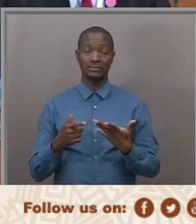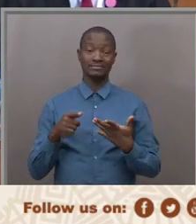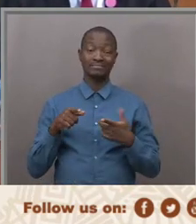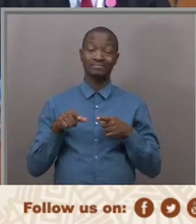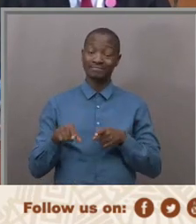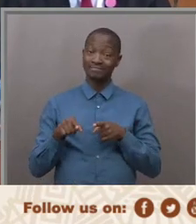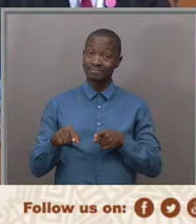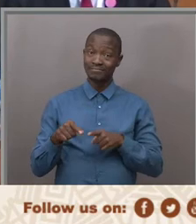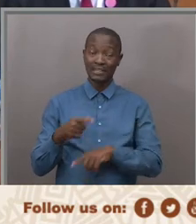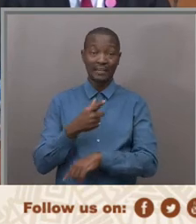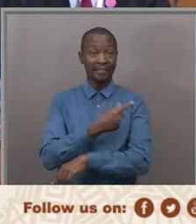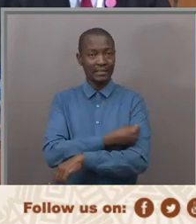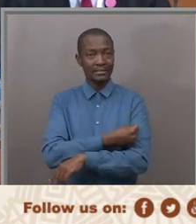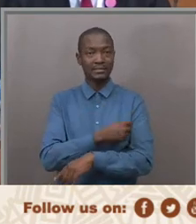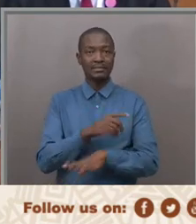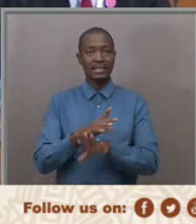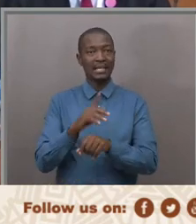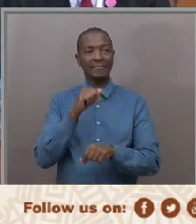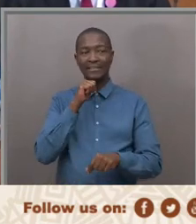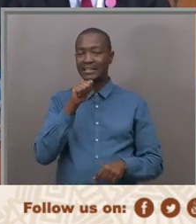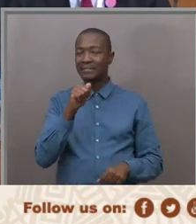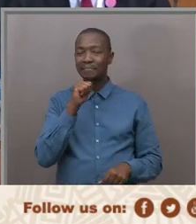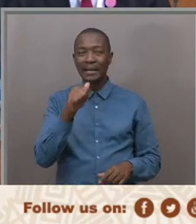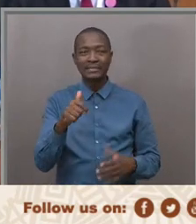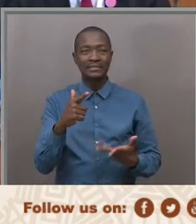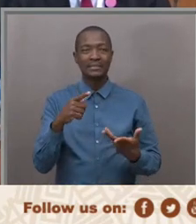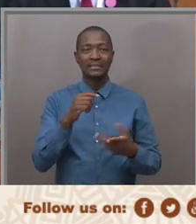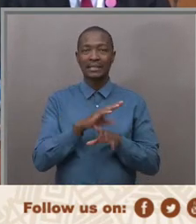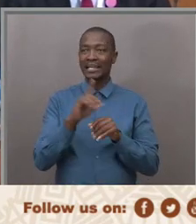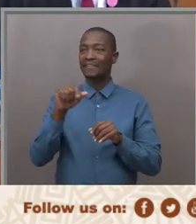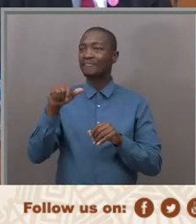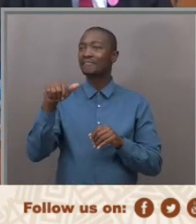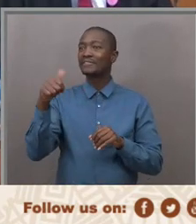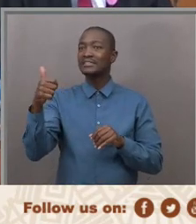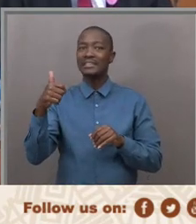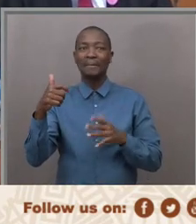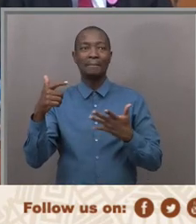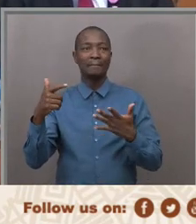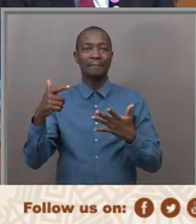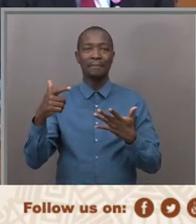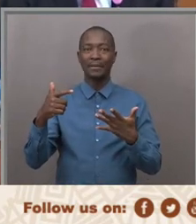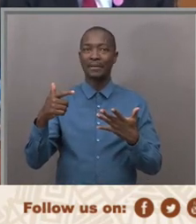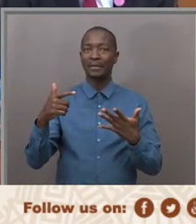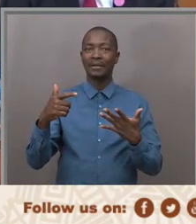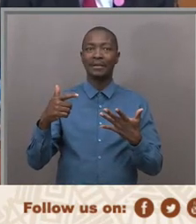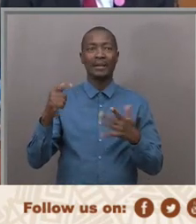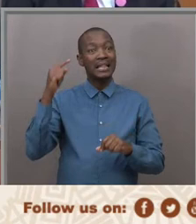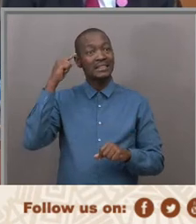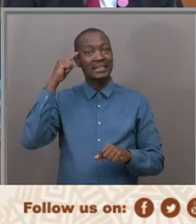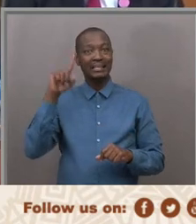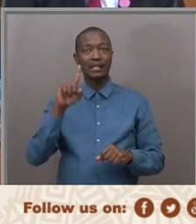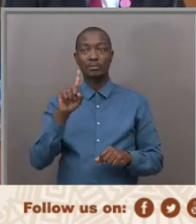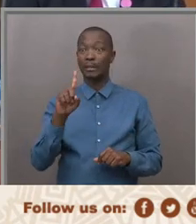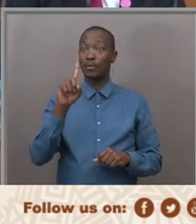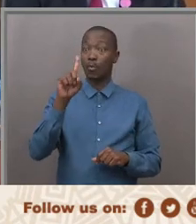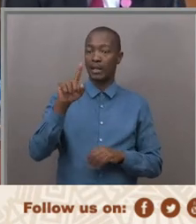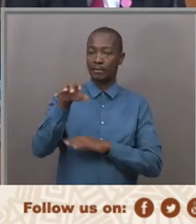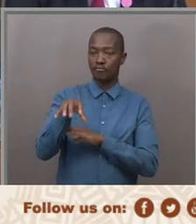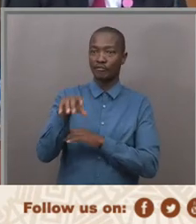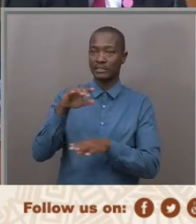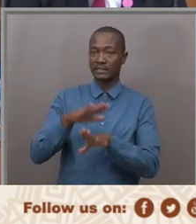even an element, an inclination of some federalism, and think that one province can make